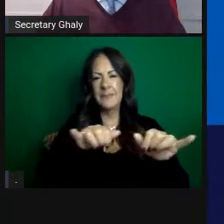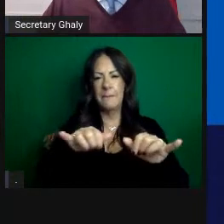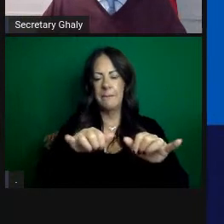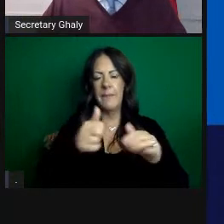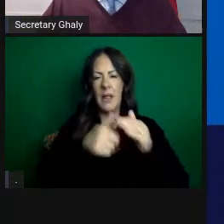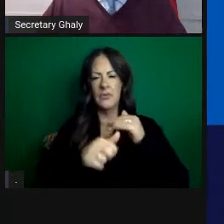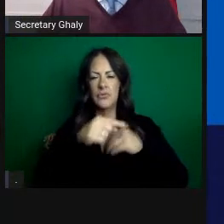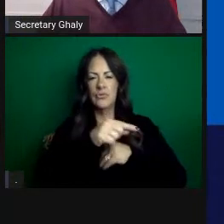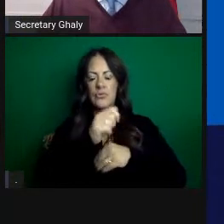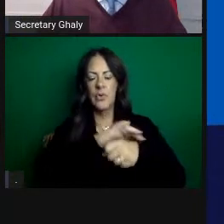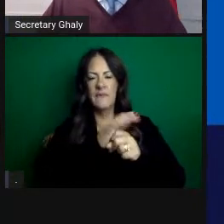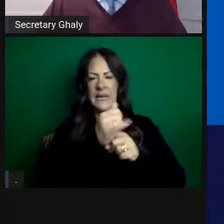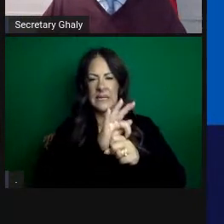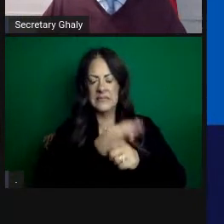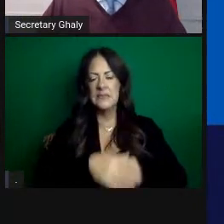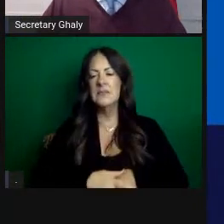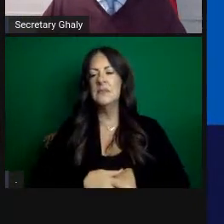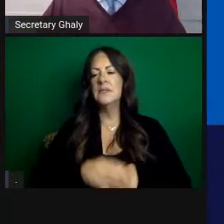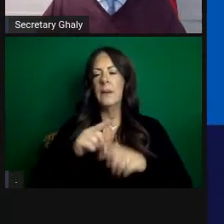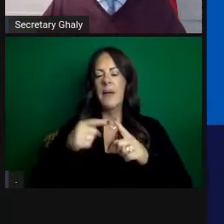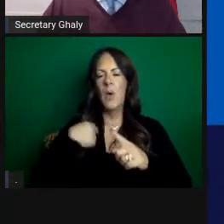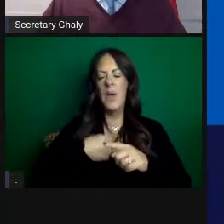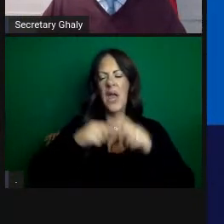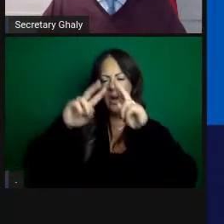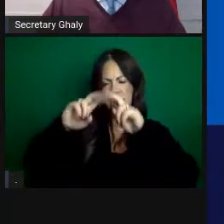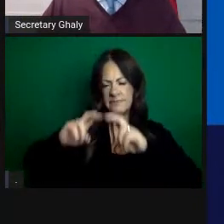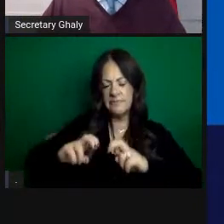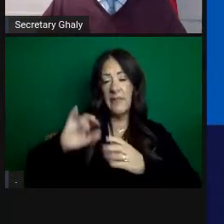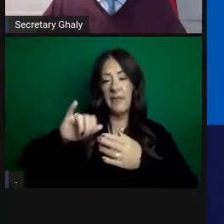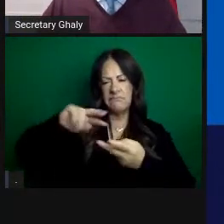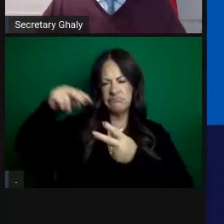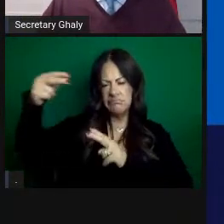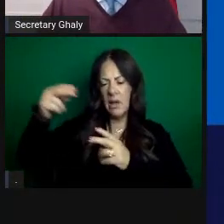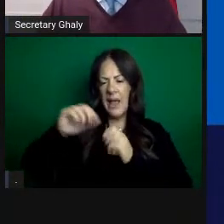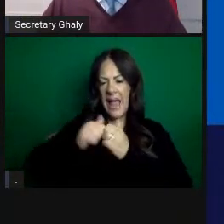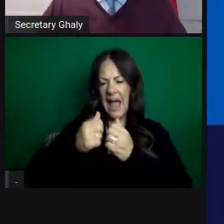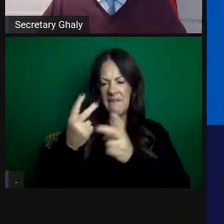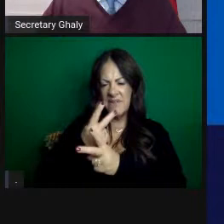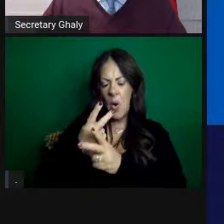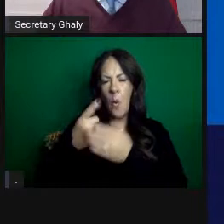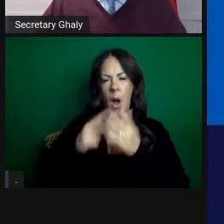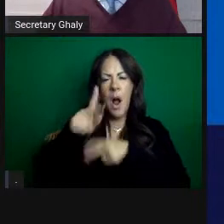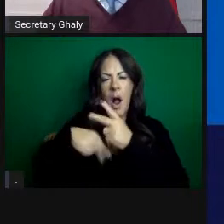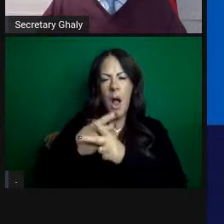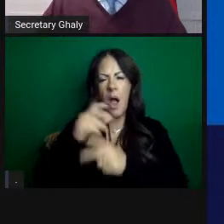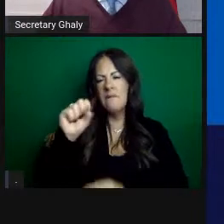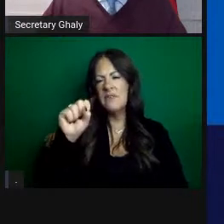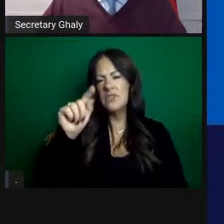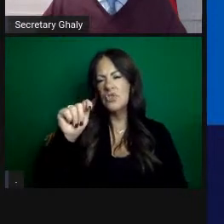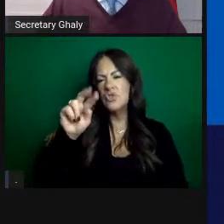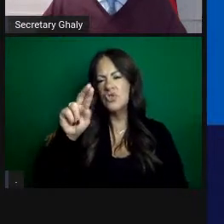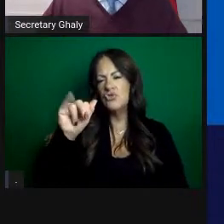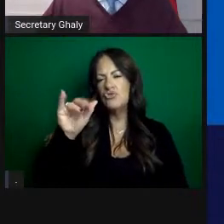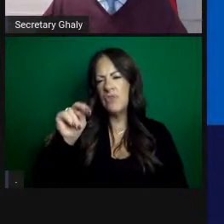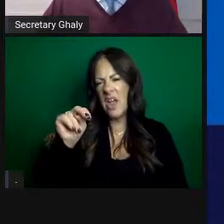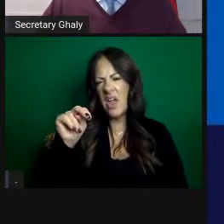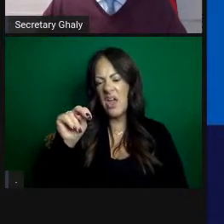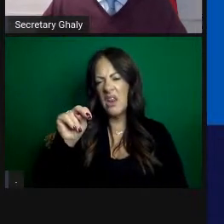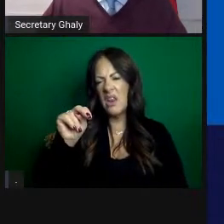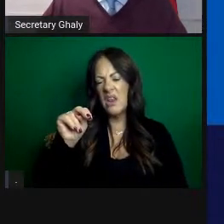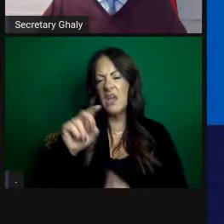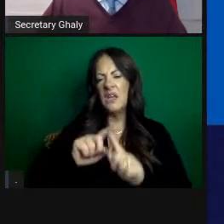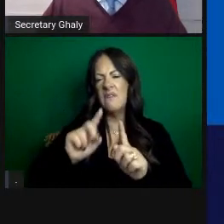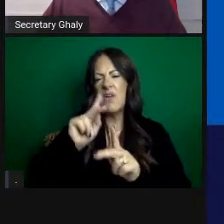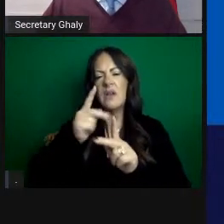but this sequencing element, understanding what type of variant or what type of COVID strain we're contending with, and will